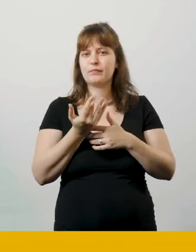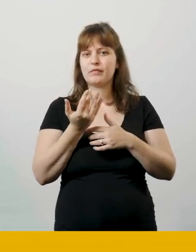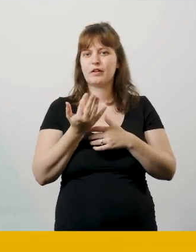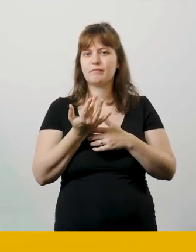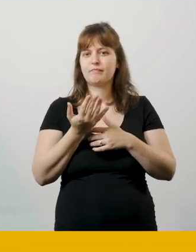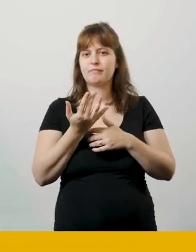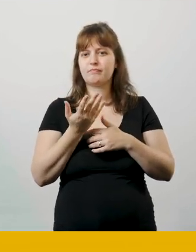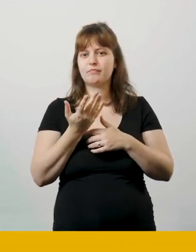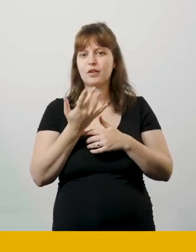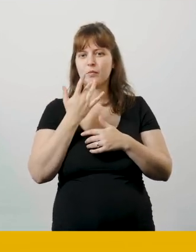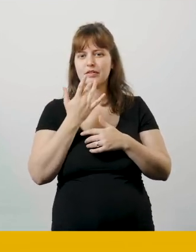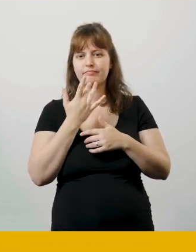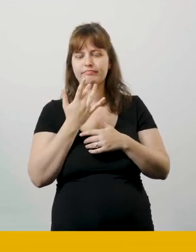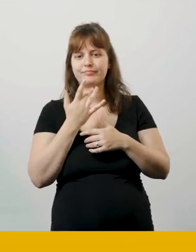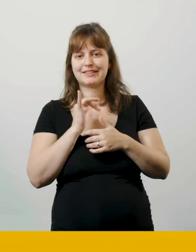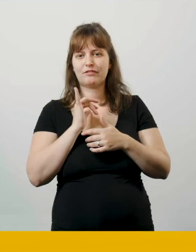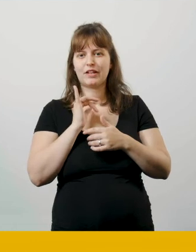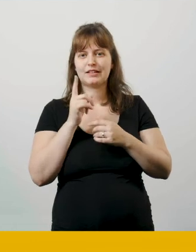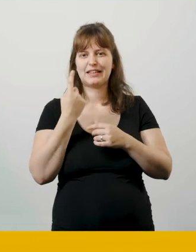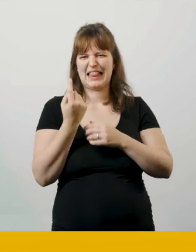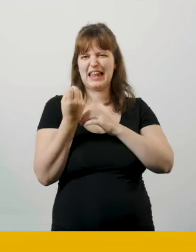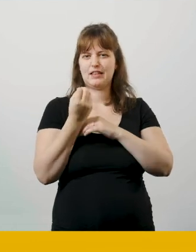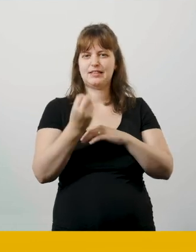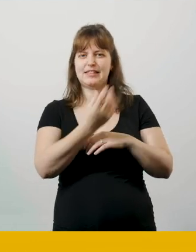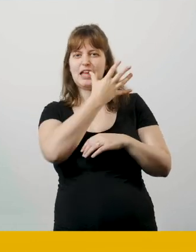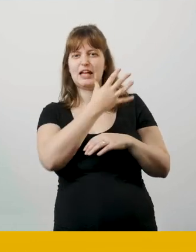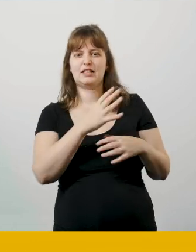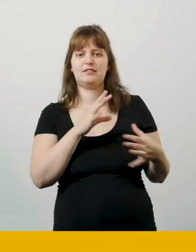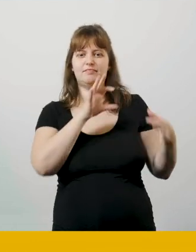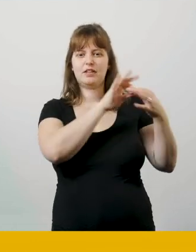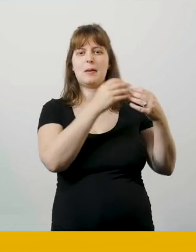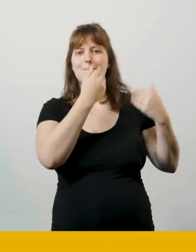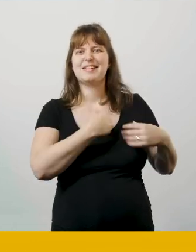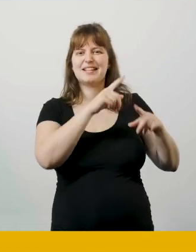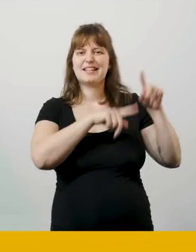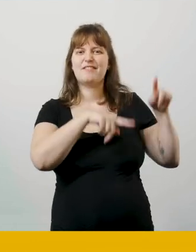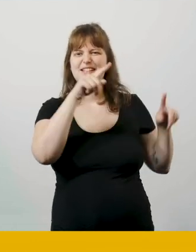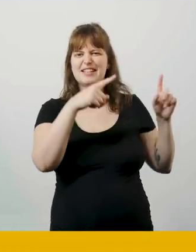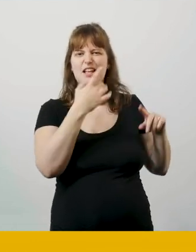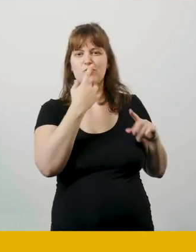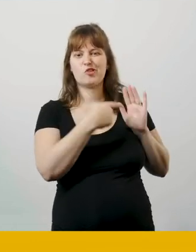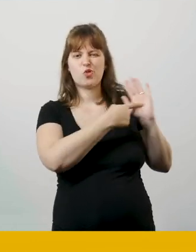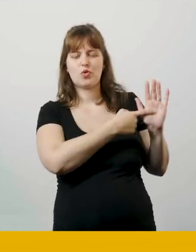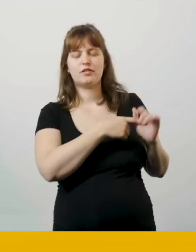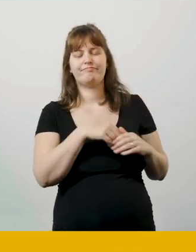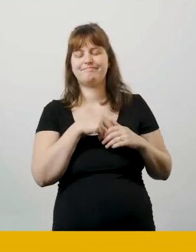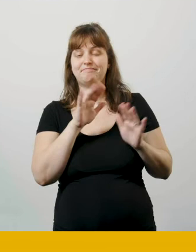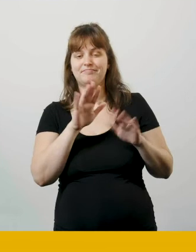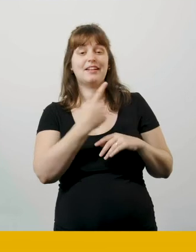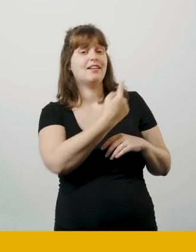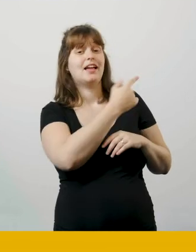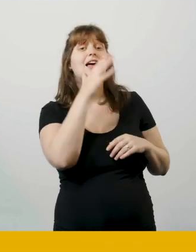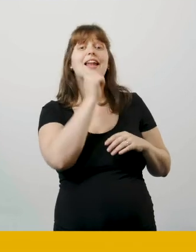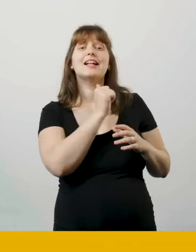to go to one slide on human diversity. This last product is a medical